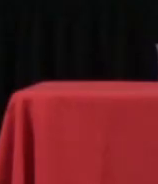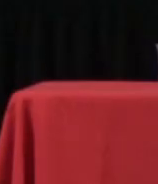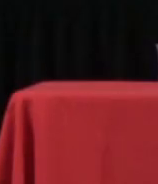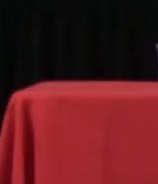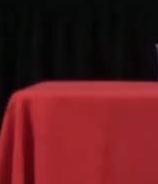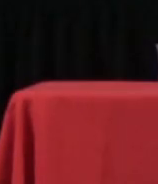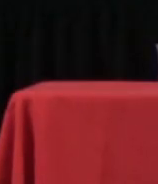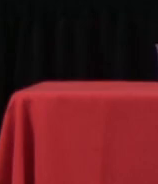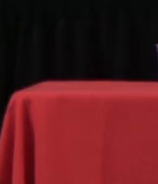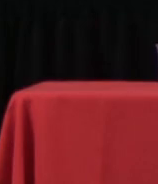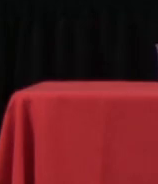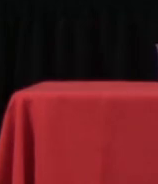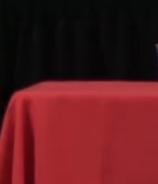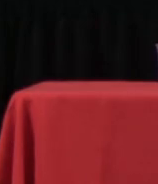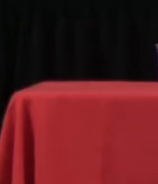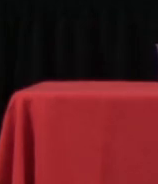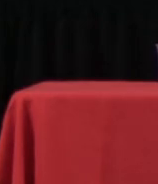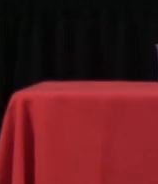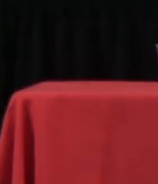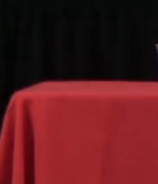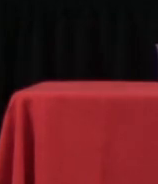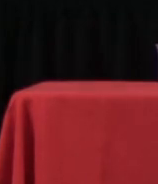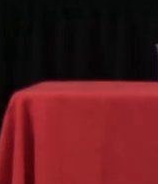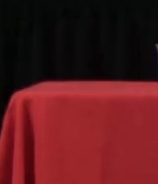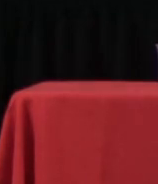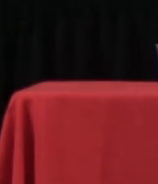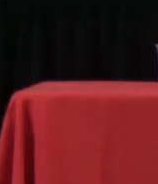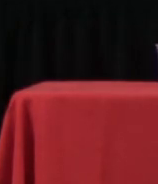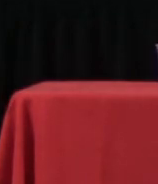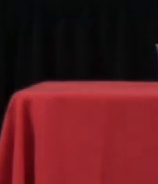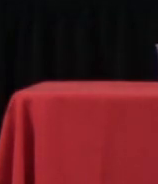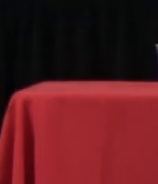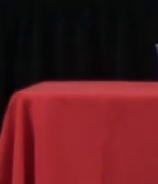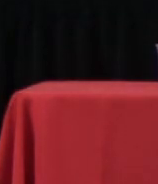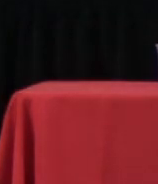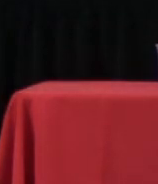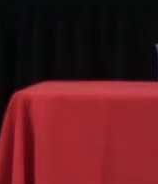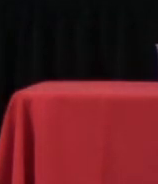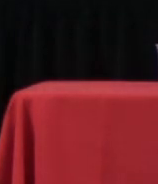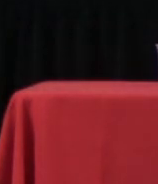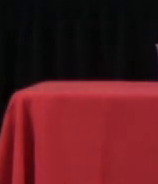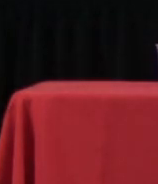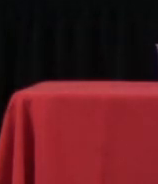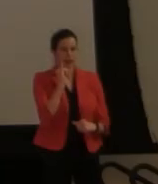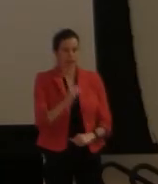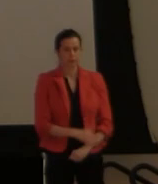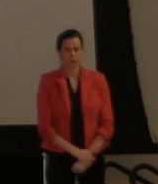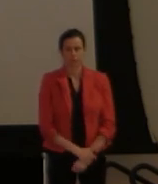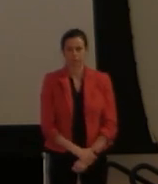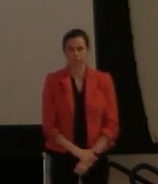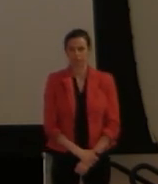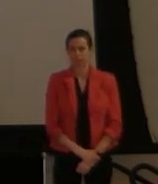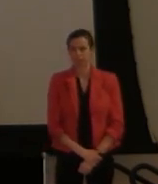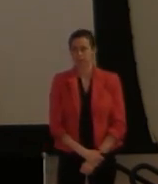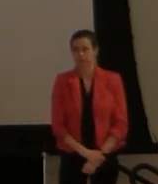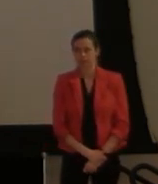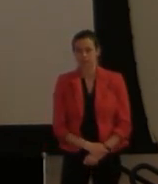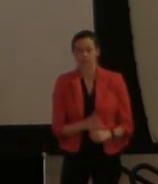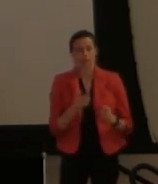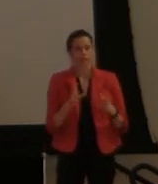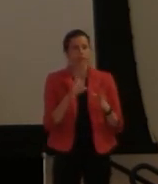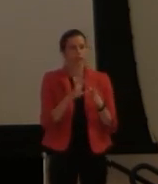experience troubling gaps in health outcomes. And I'm gonna share with you what that looks like. As I mentioned in our health